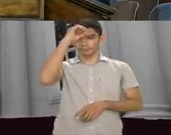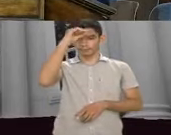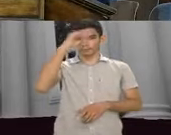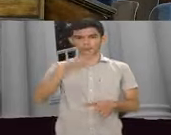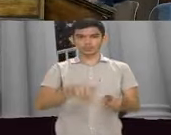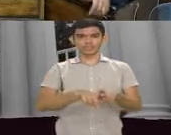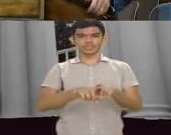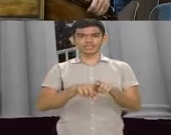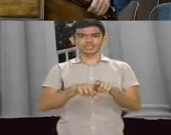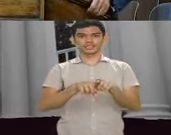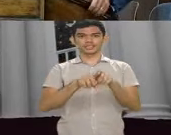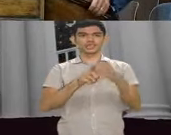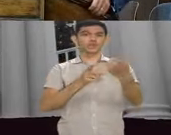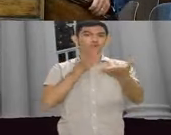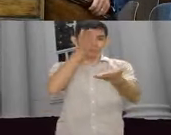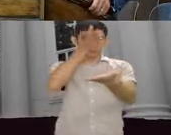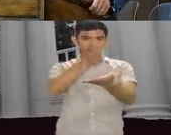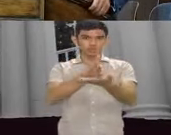the crowd.